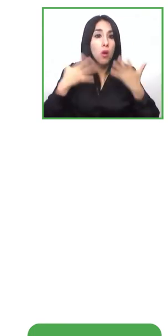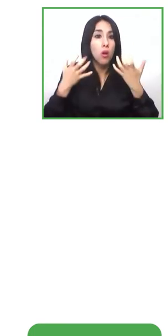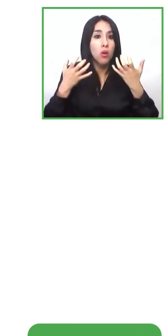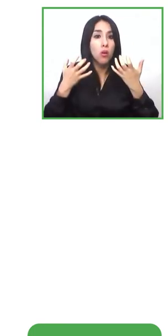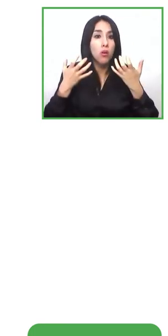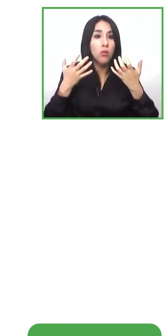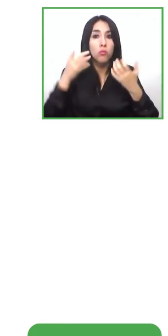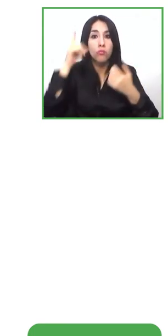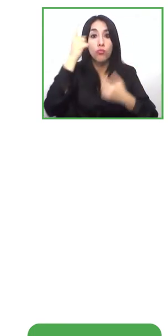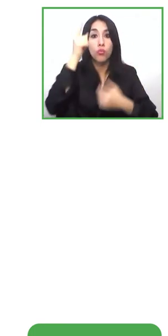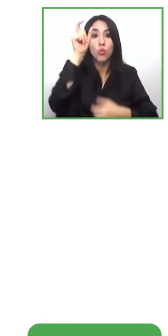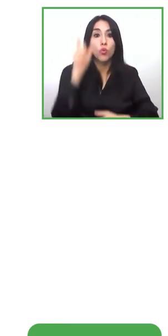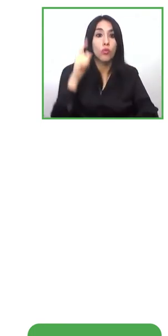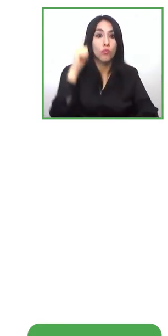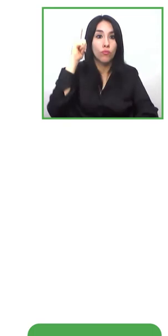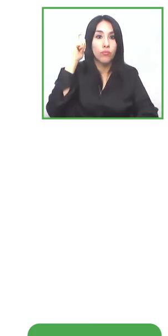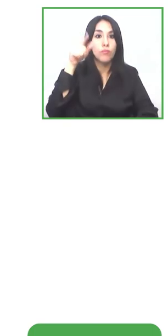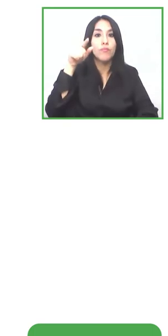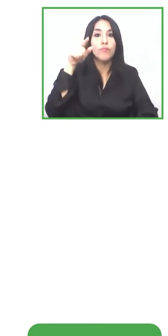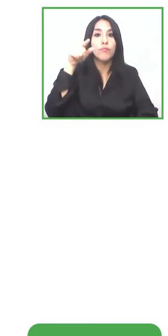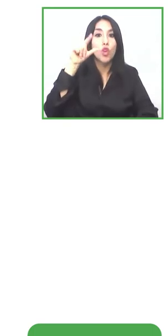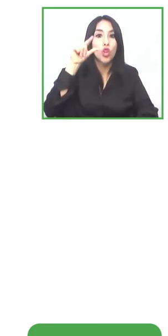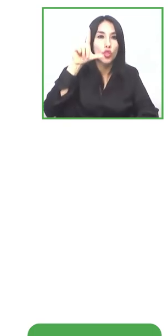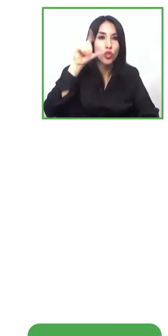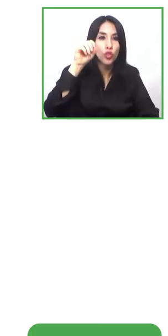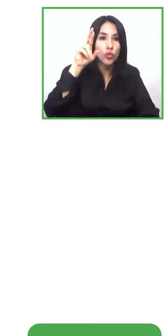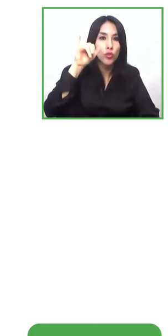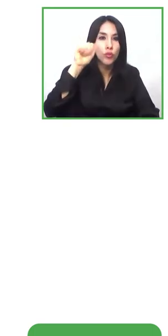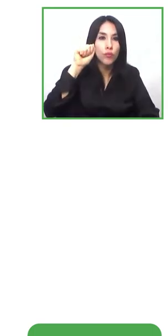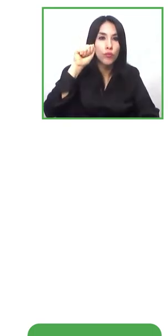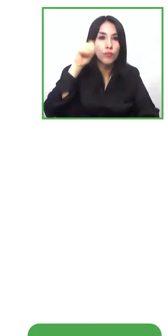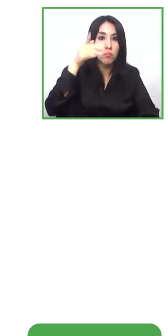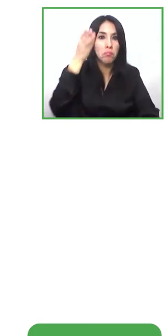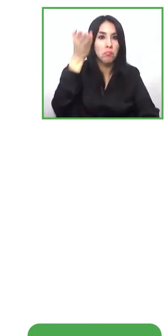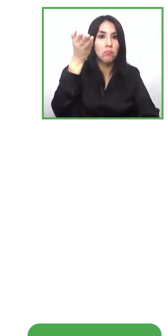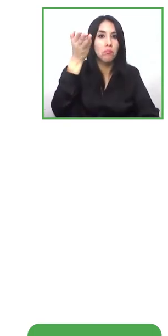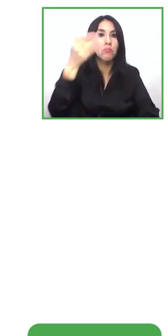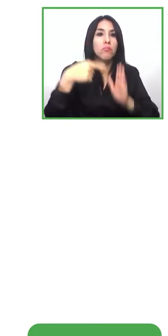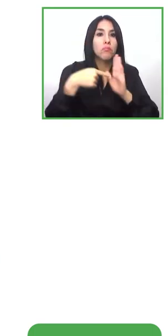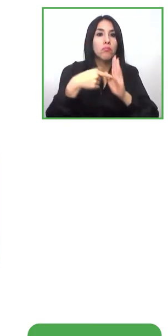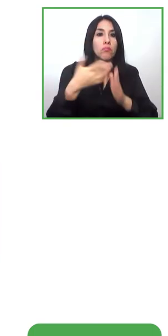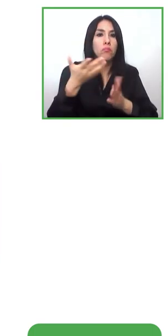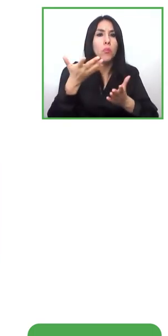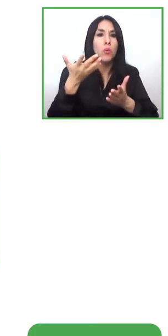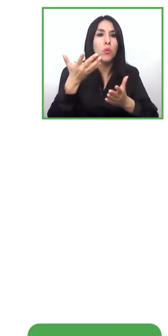We thank everyone for joining us today in this